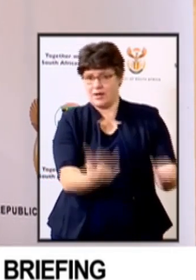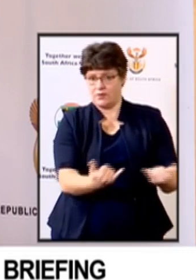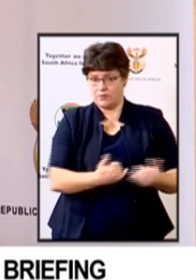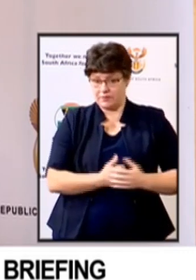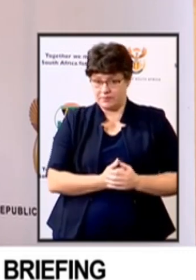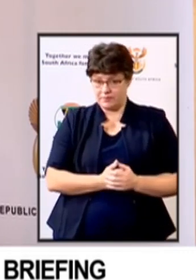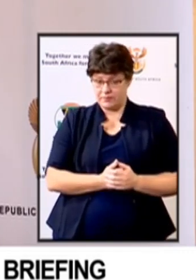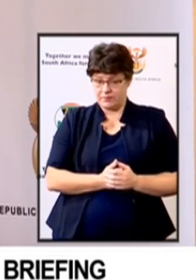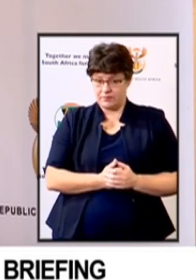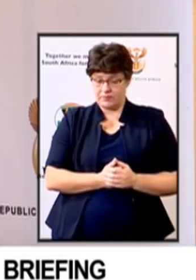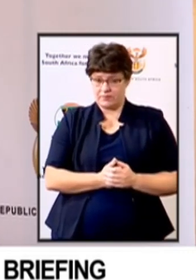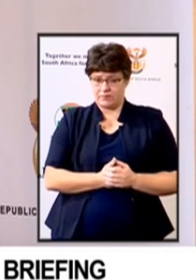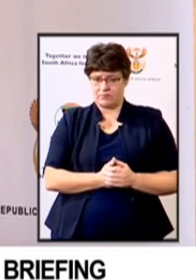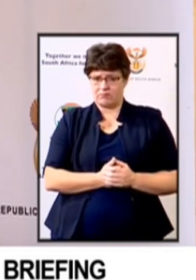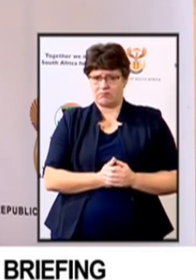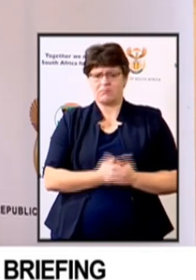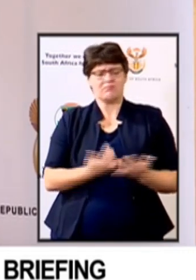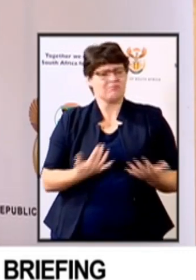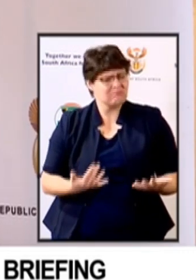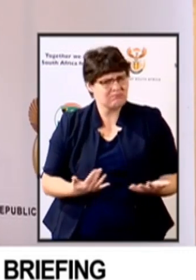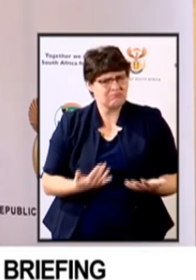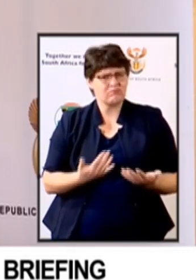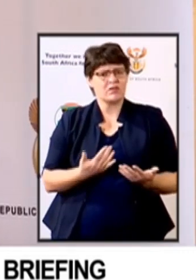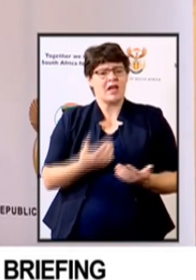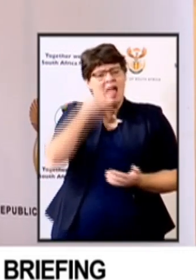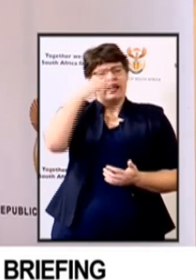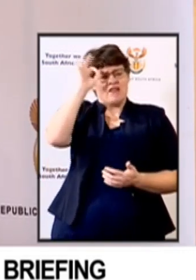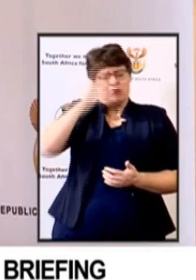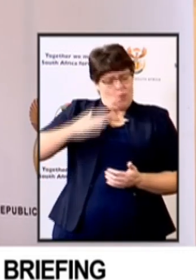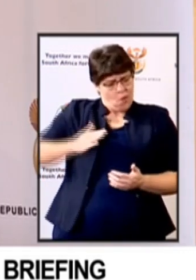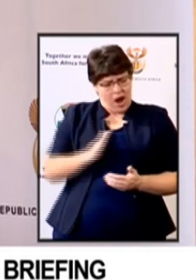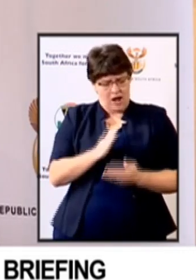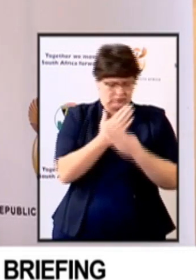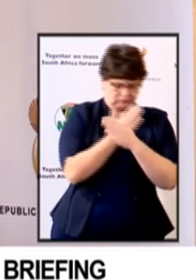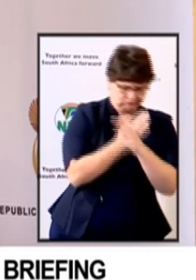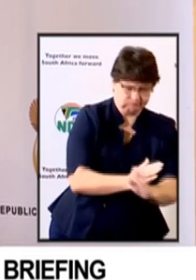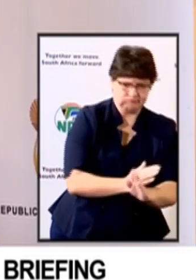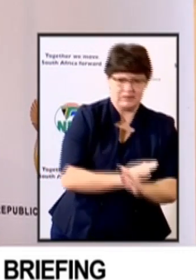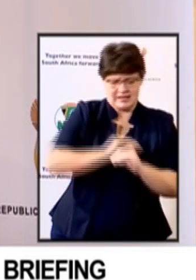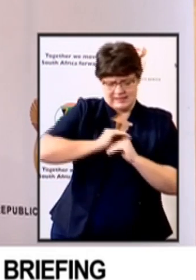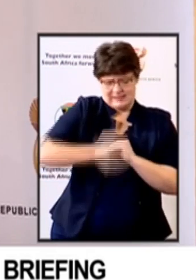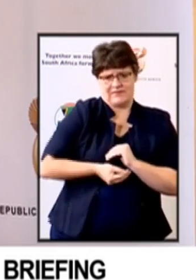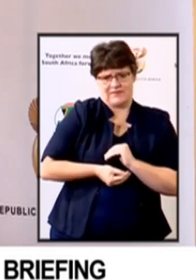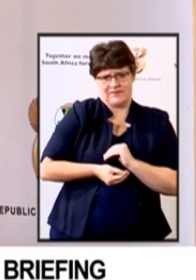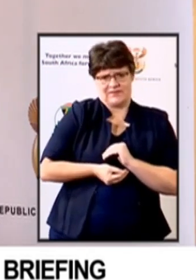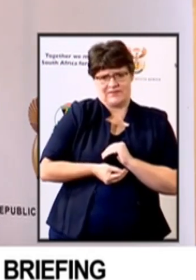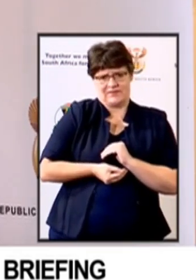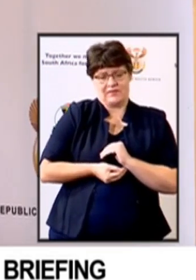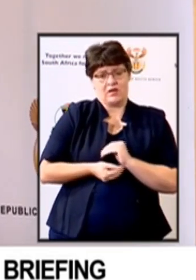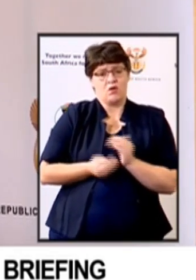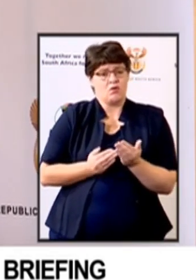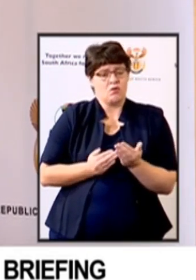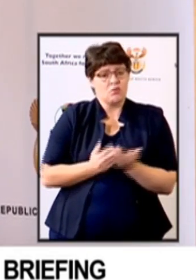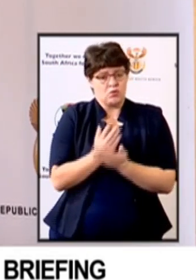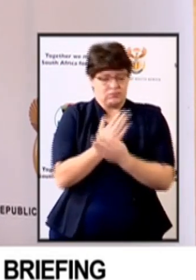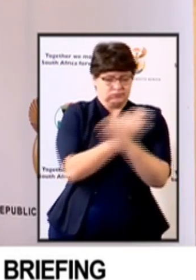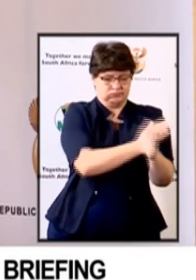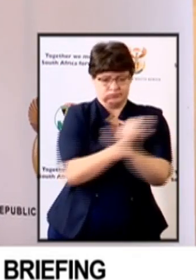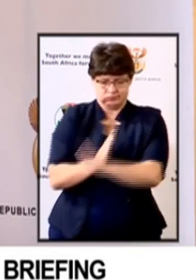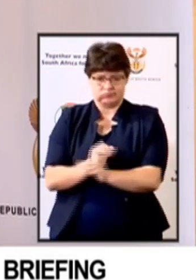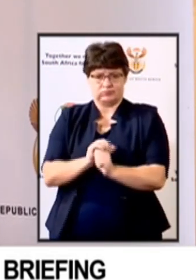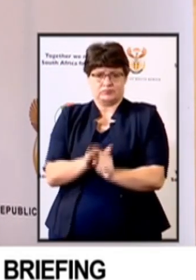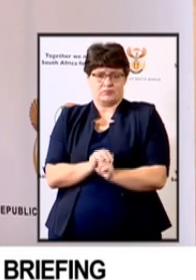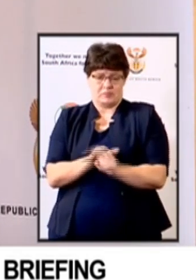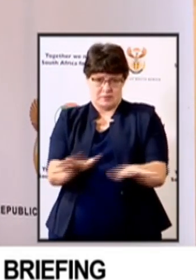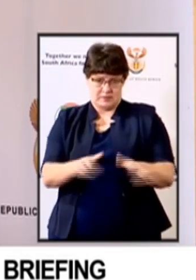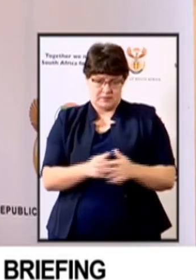In our case, the state sought to protect the citizens against primarily the infection of COVID-19 and the